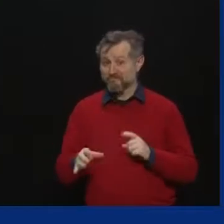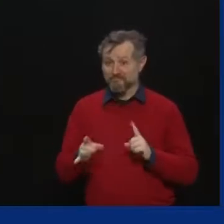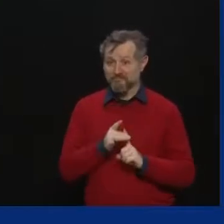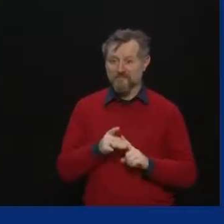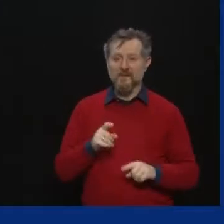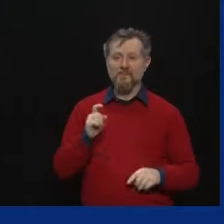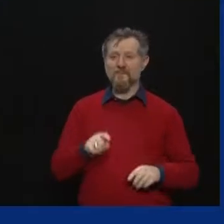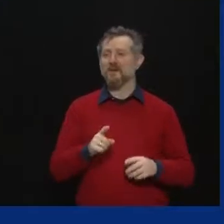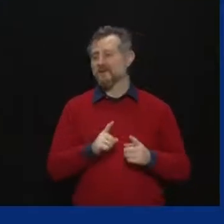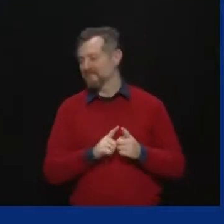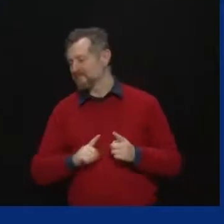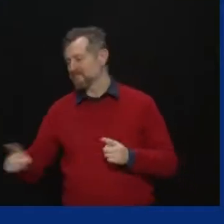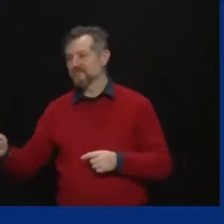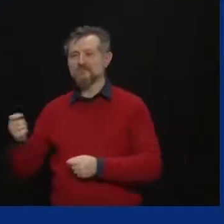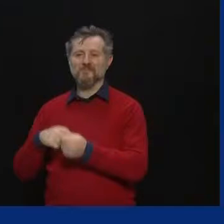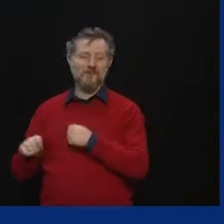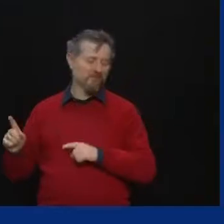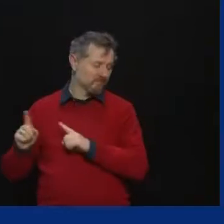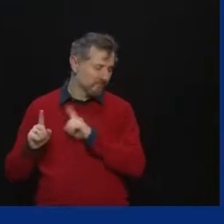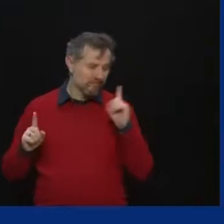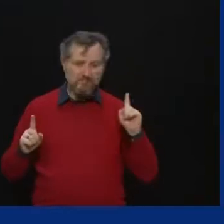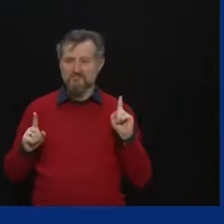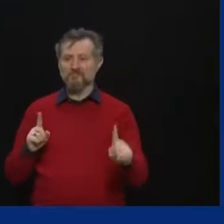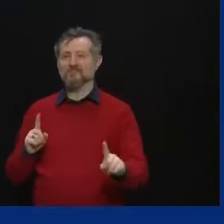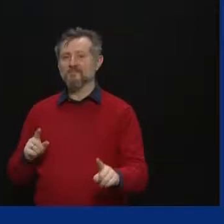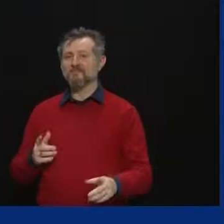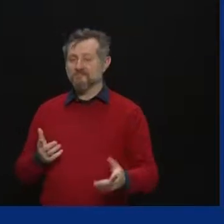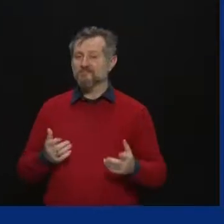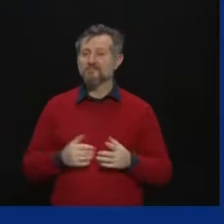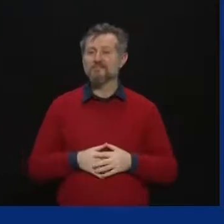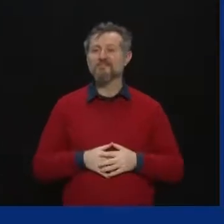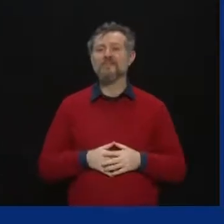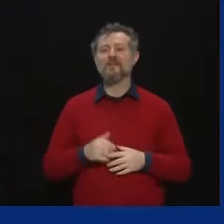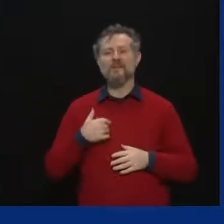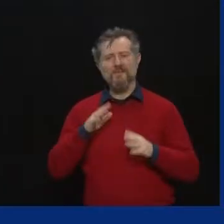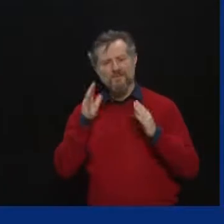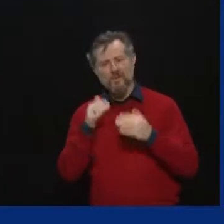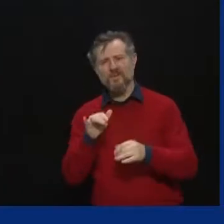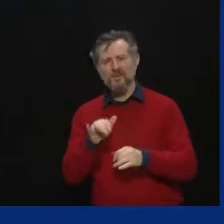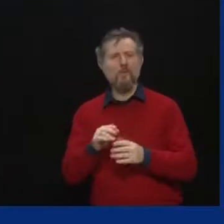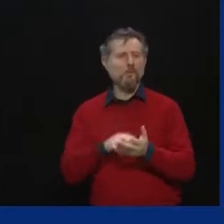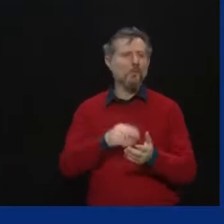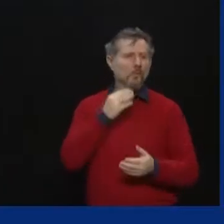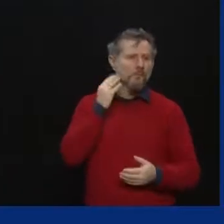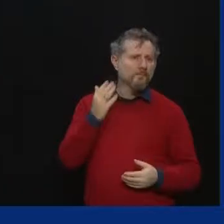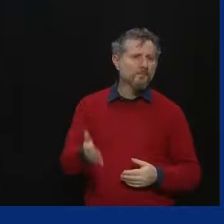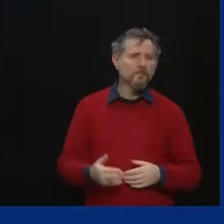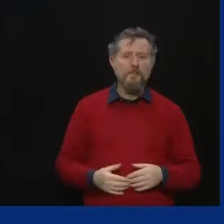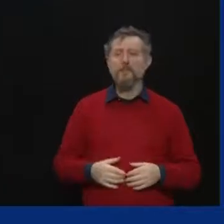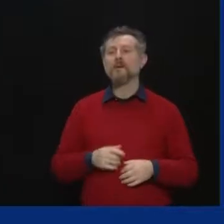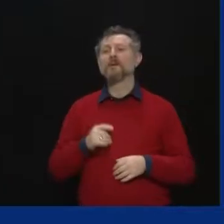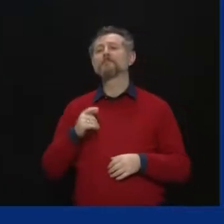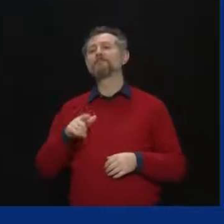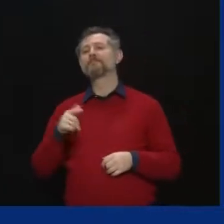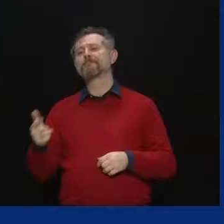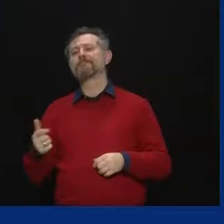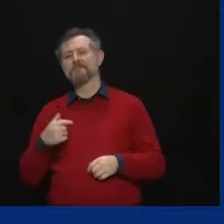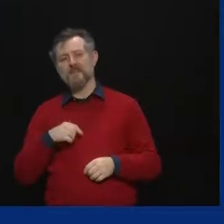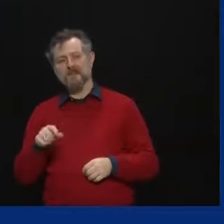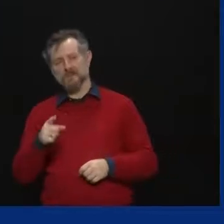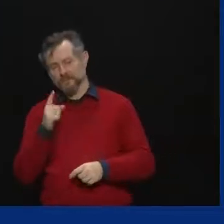replaced, and so we're focused on that as well. But we are concerned about nursing homes, without a doubt. Thank you, Governor. Absolutely right that we